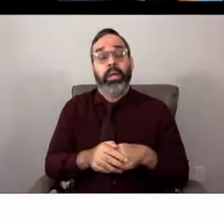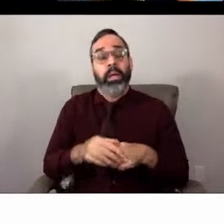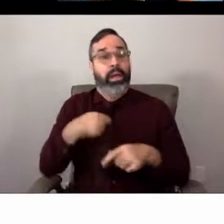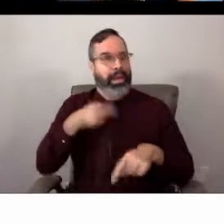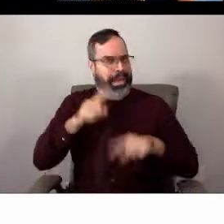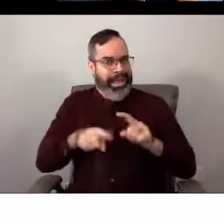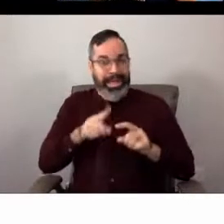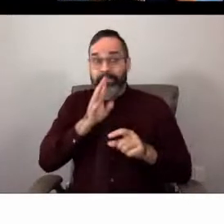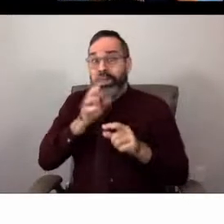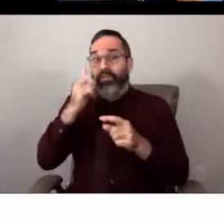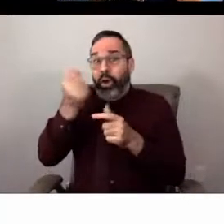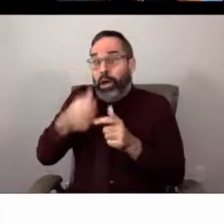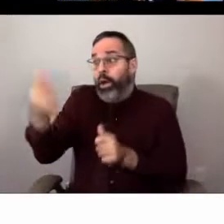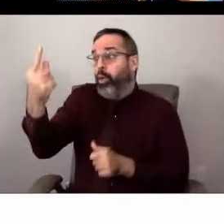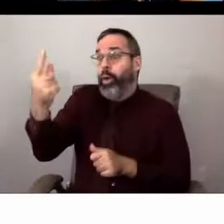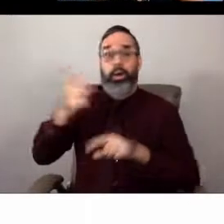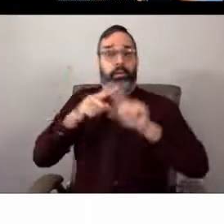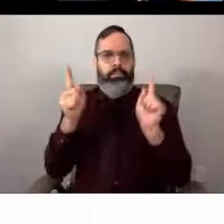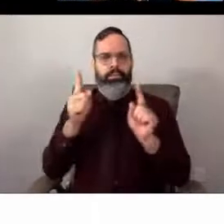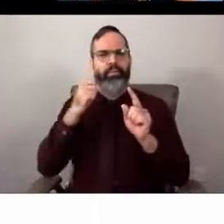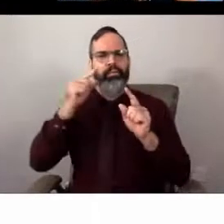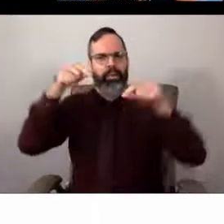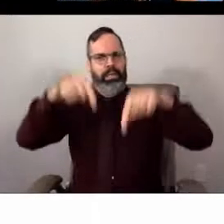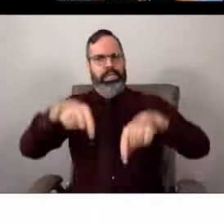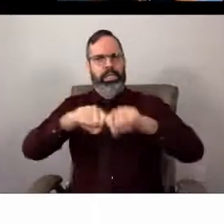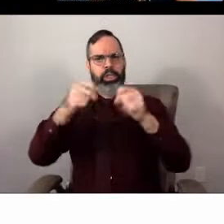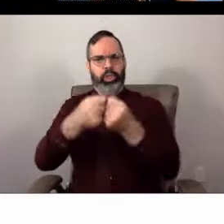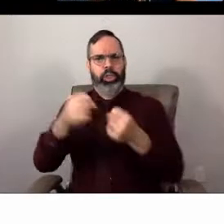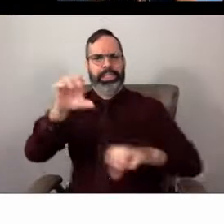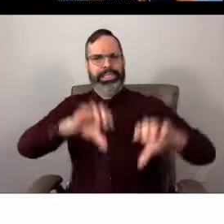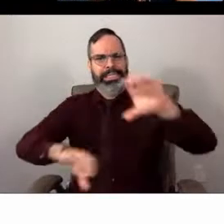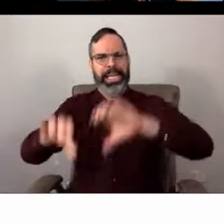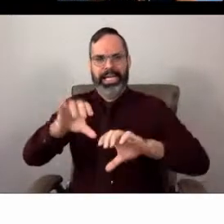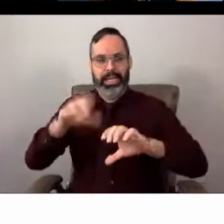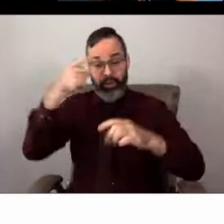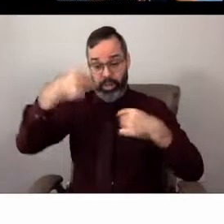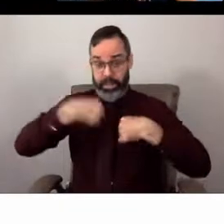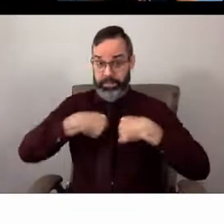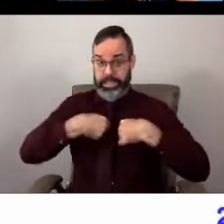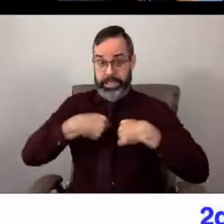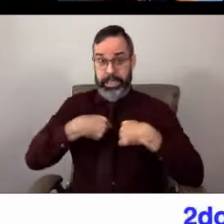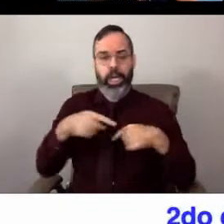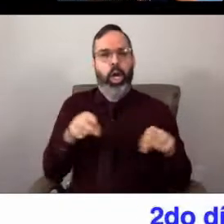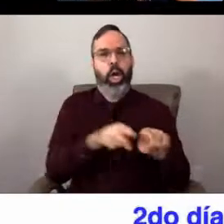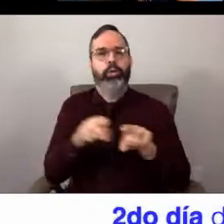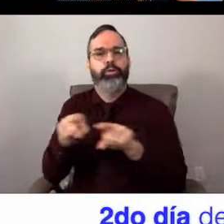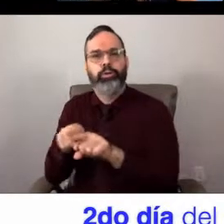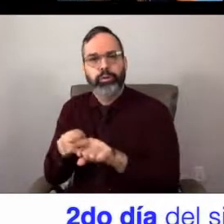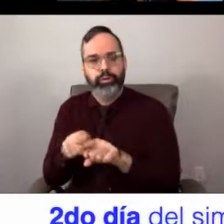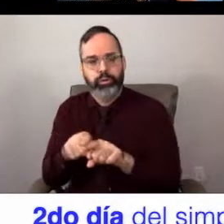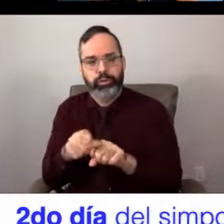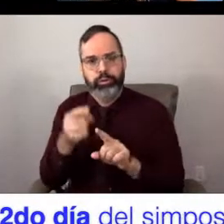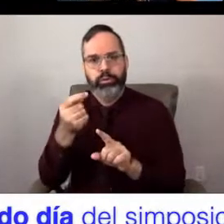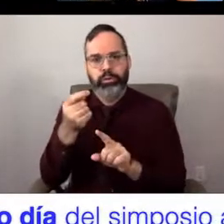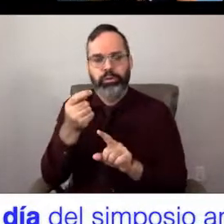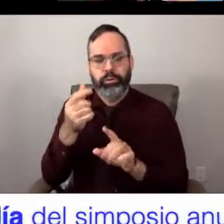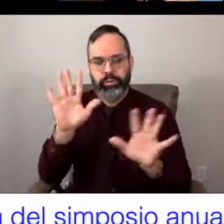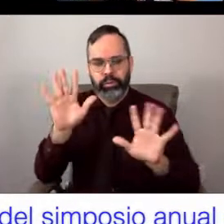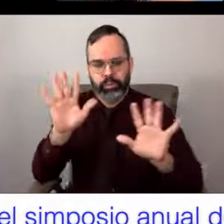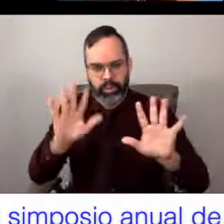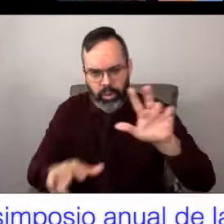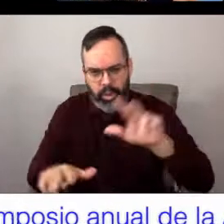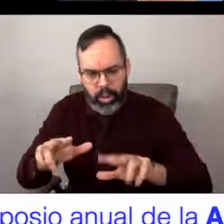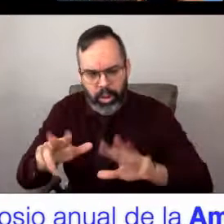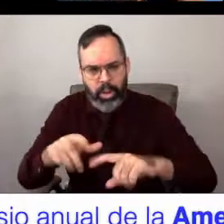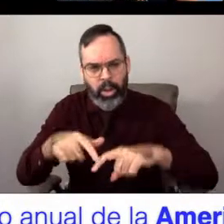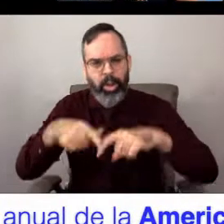everyone, but in terms of the social sciences, but I know that for me, it's also been a little bit of a pause. On the one hand, there's